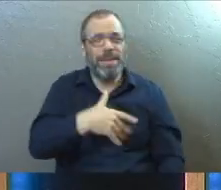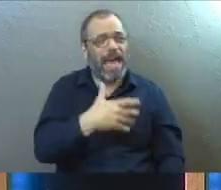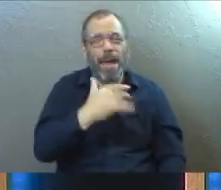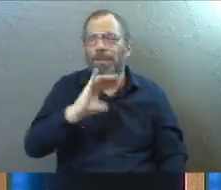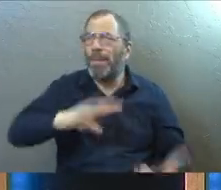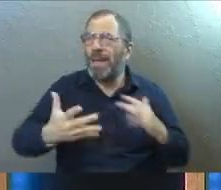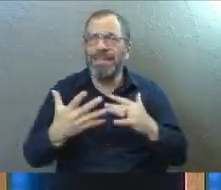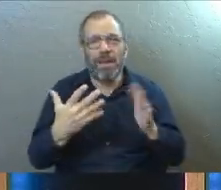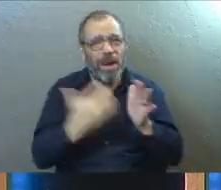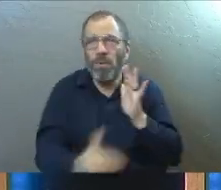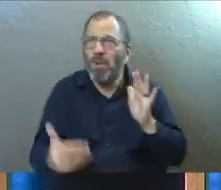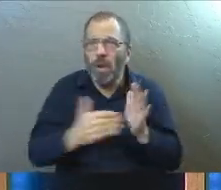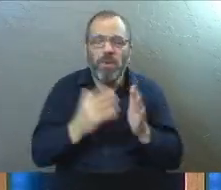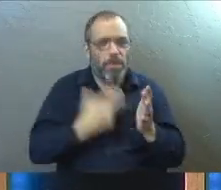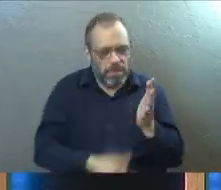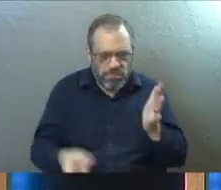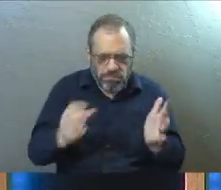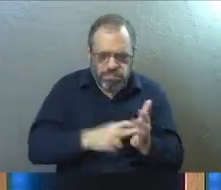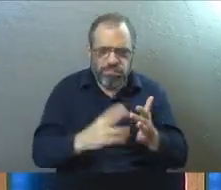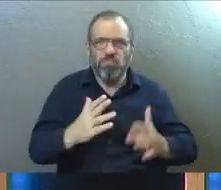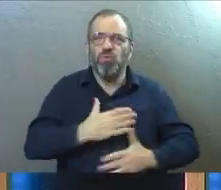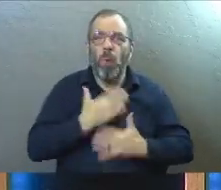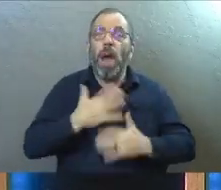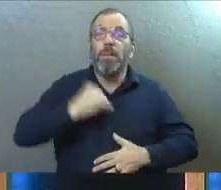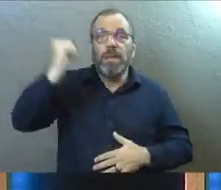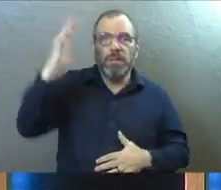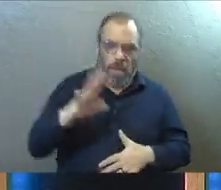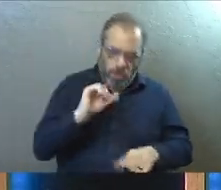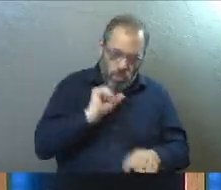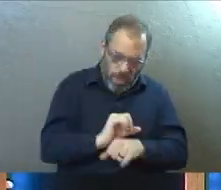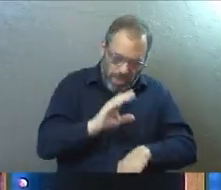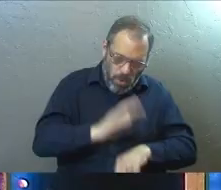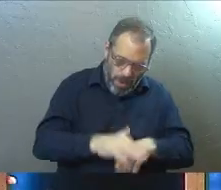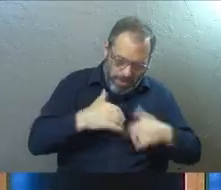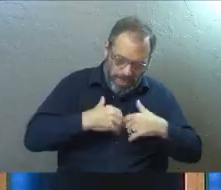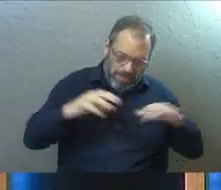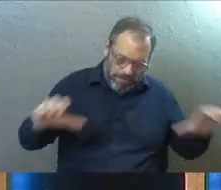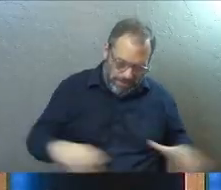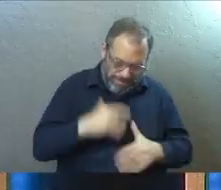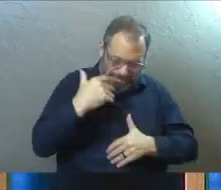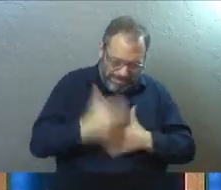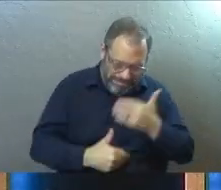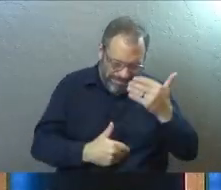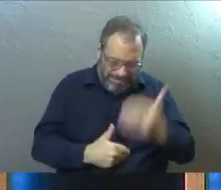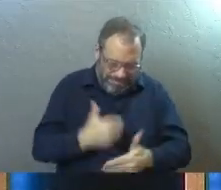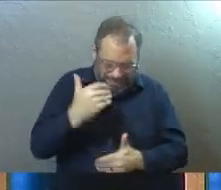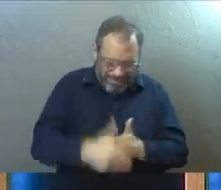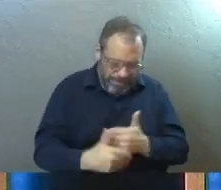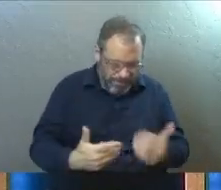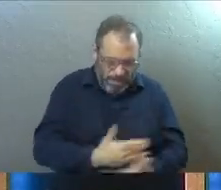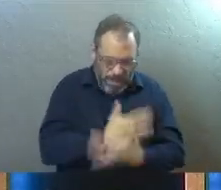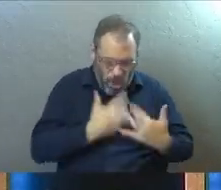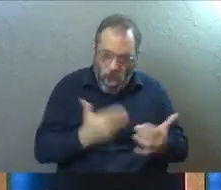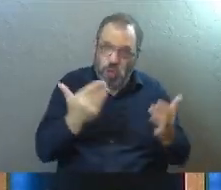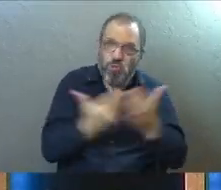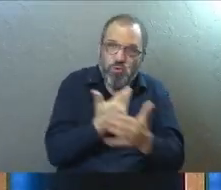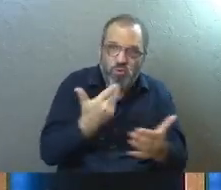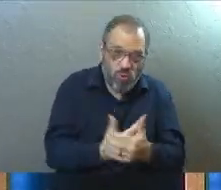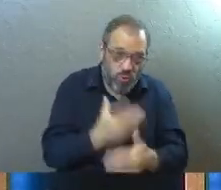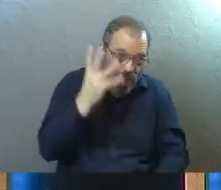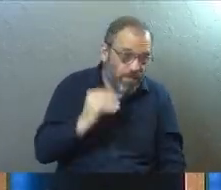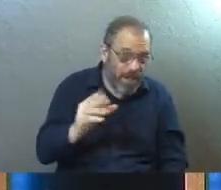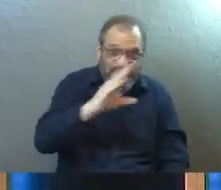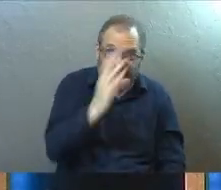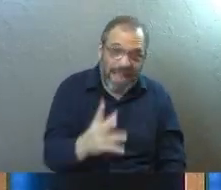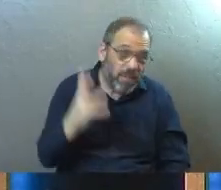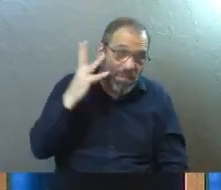more times, but guess what? I'm going to get up and I'm going to have joy because my God is working on me. My God is making my heart new. My God is giving me a joy that I've never